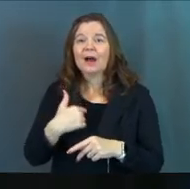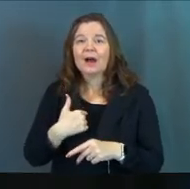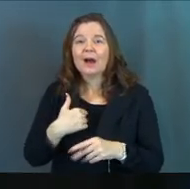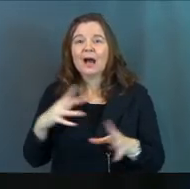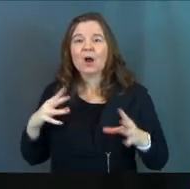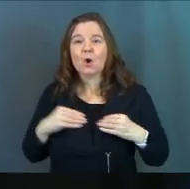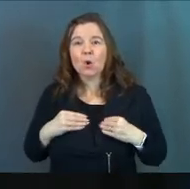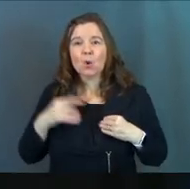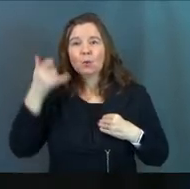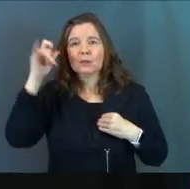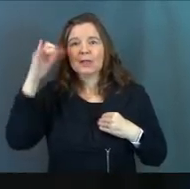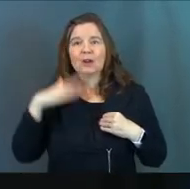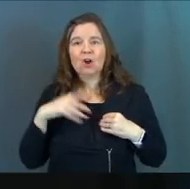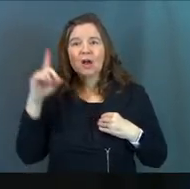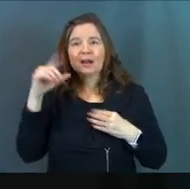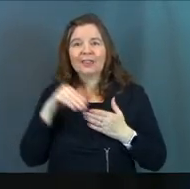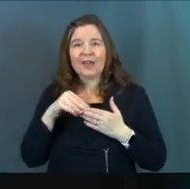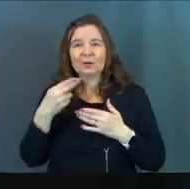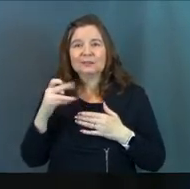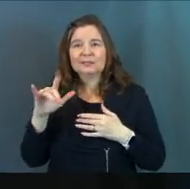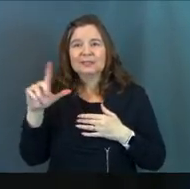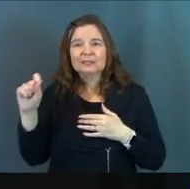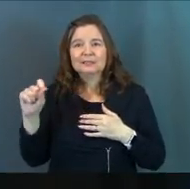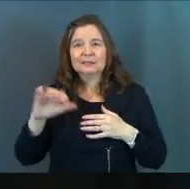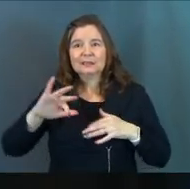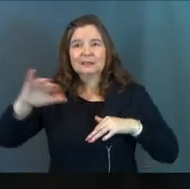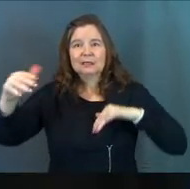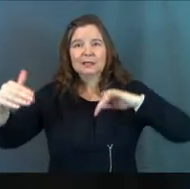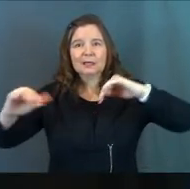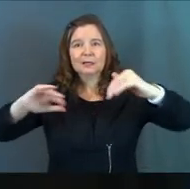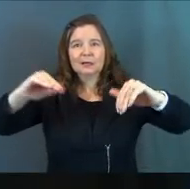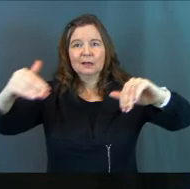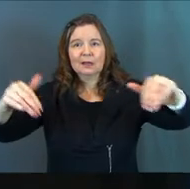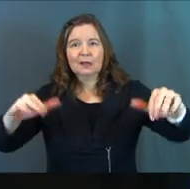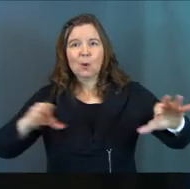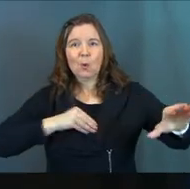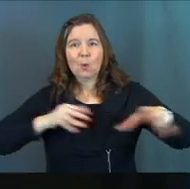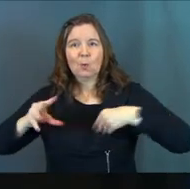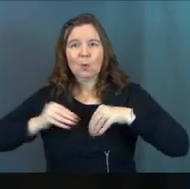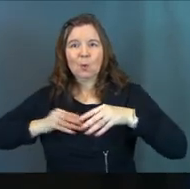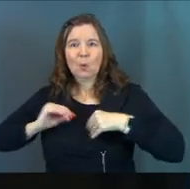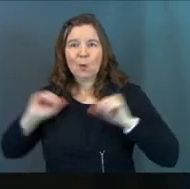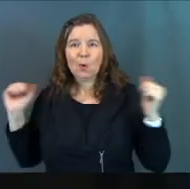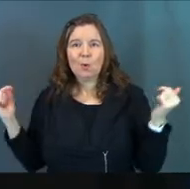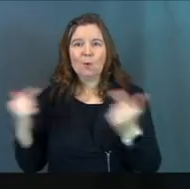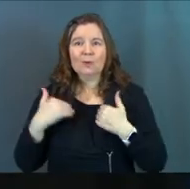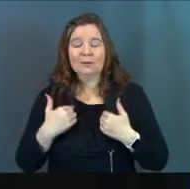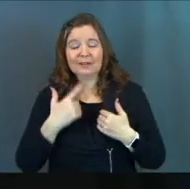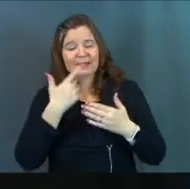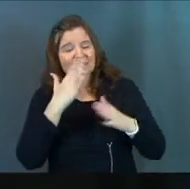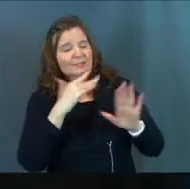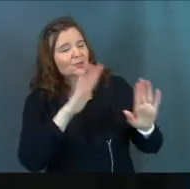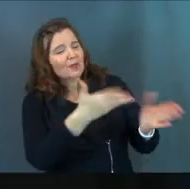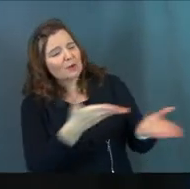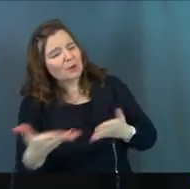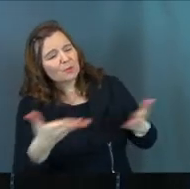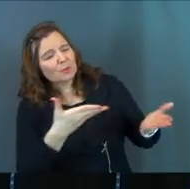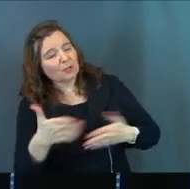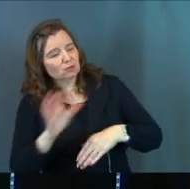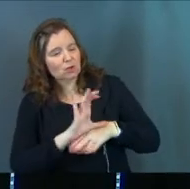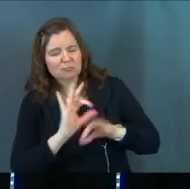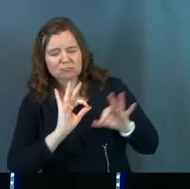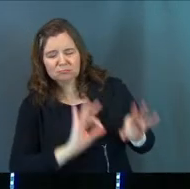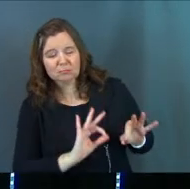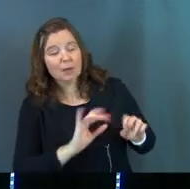I own the cattle on 1,000 hills. Do you remember that phrasing? God says, it's great that you're bringing gifts into